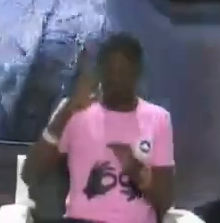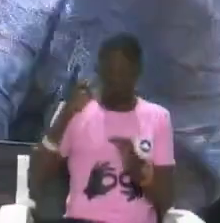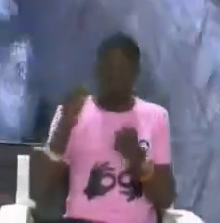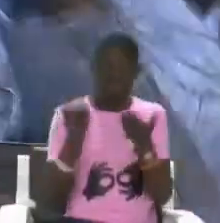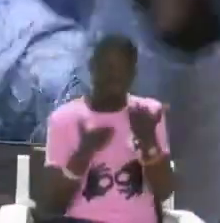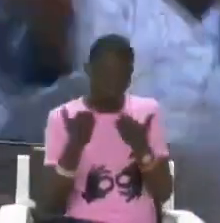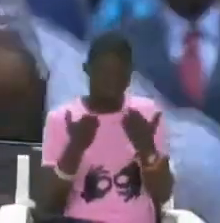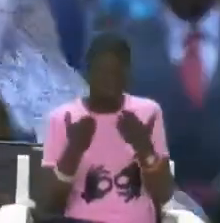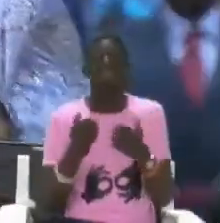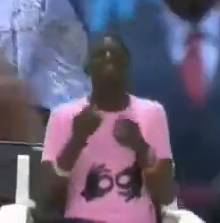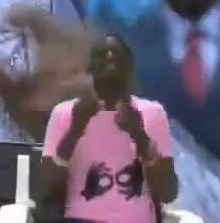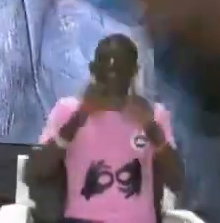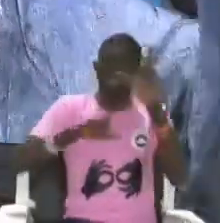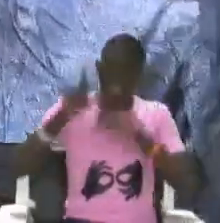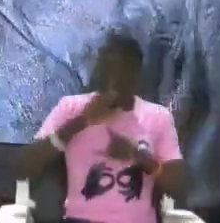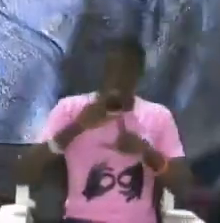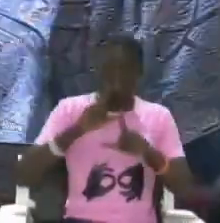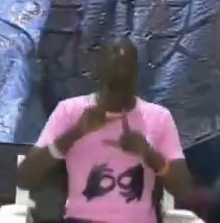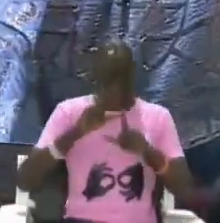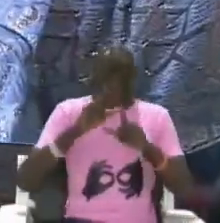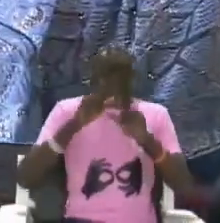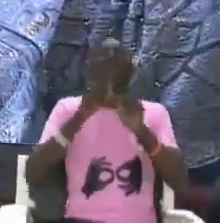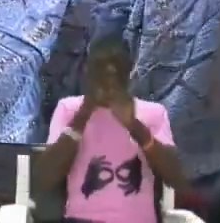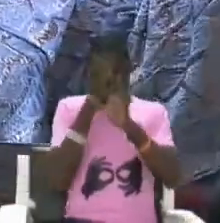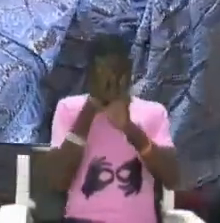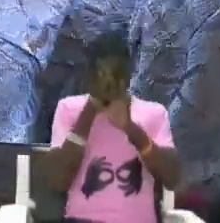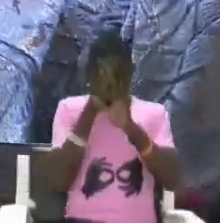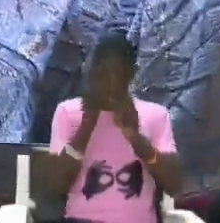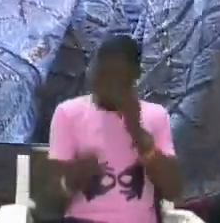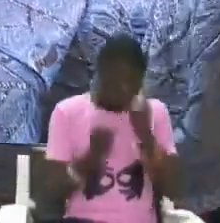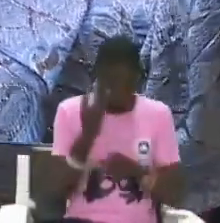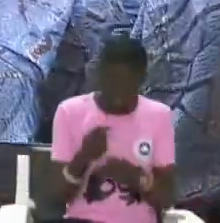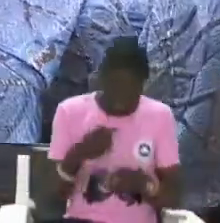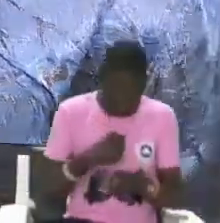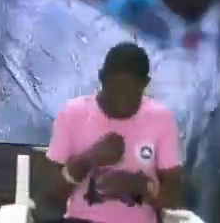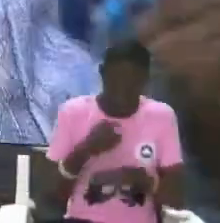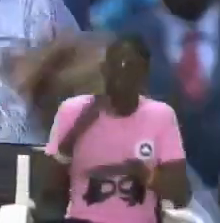Ghost service of fruitfulness. Lord, visit me. Father,